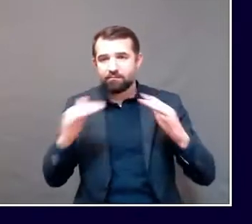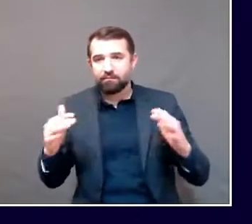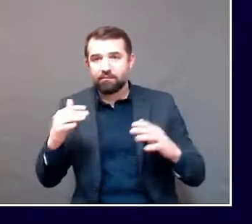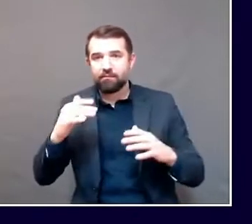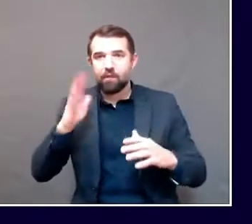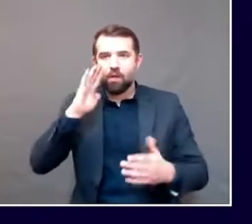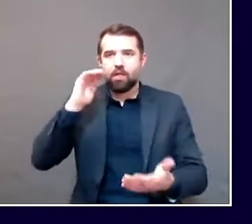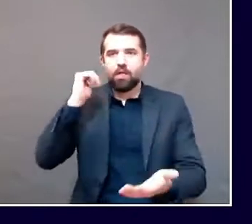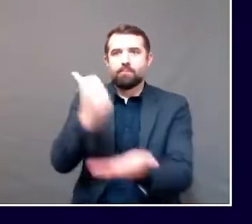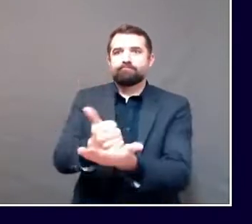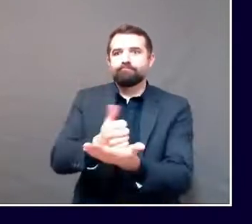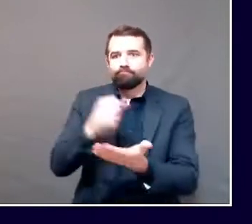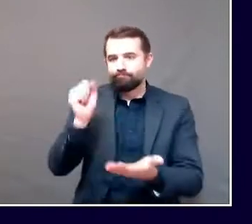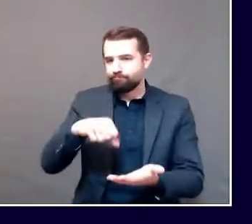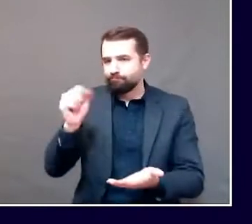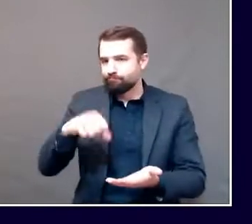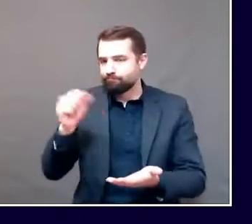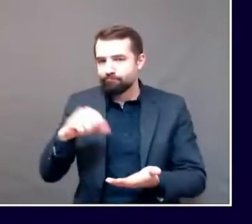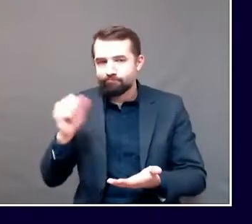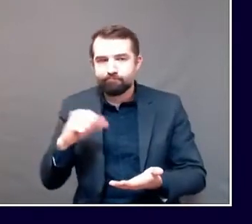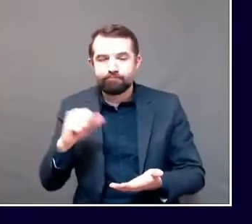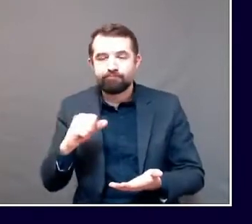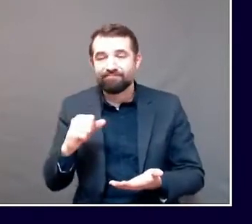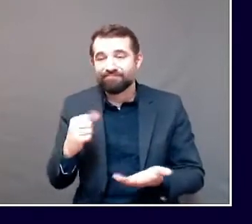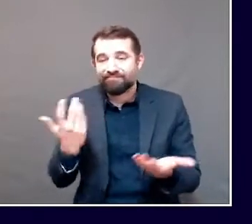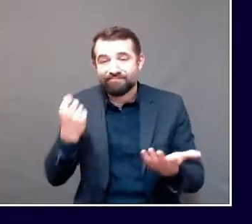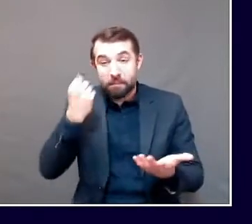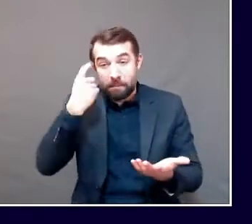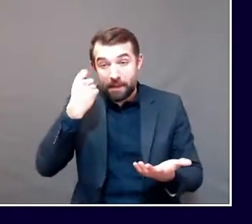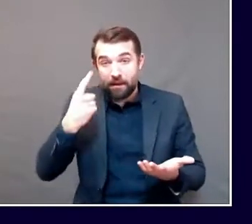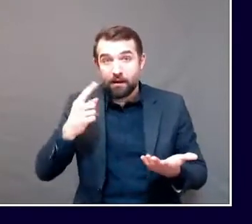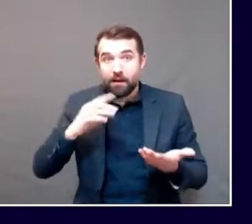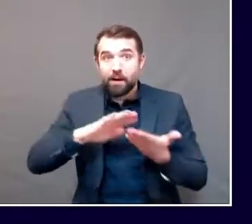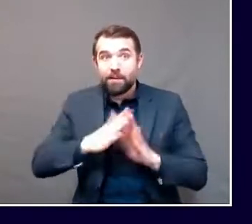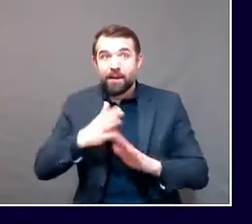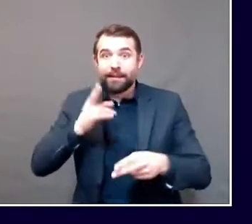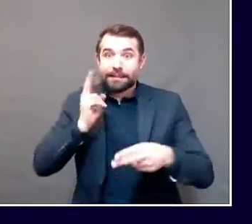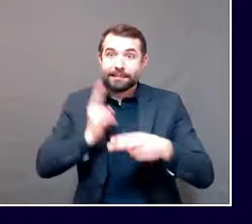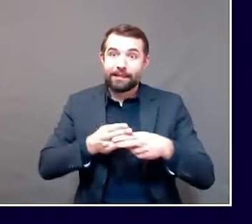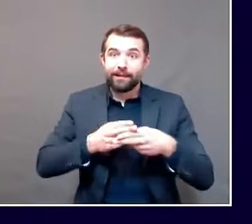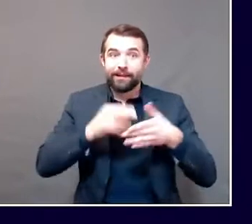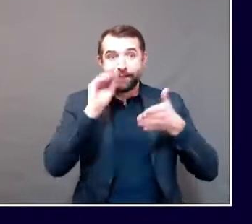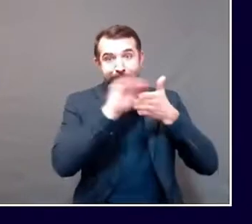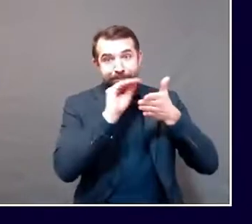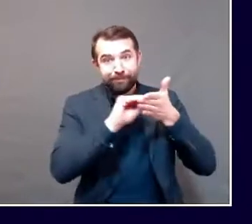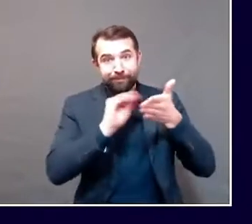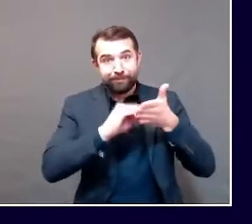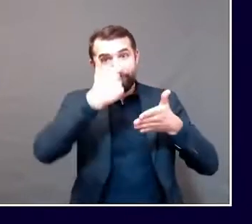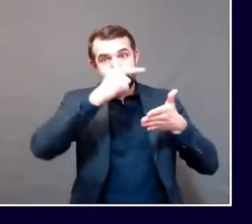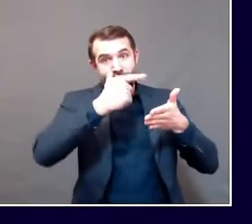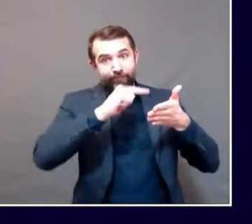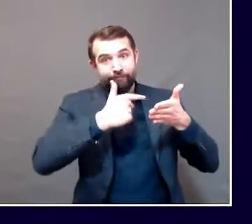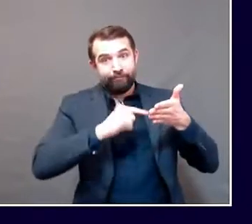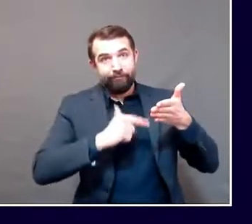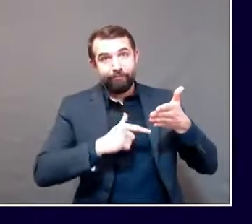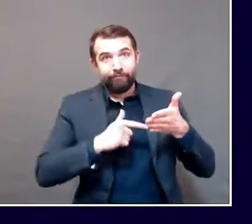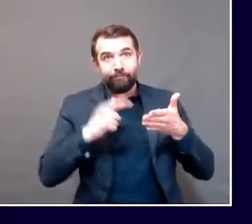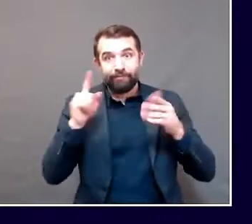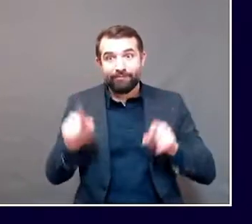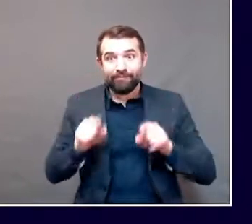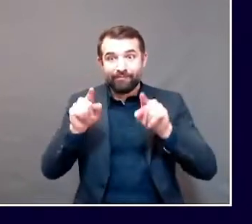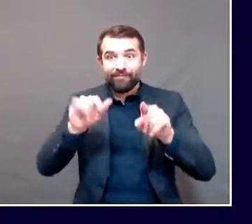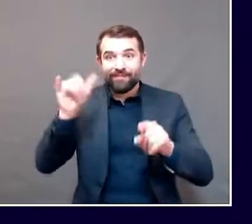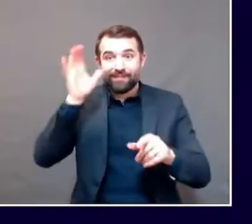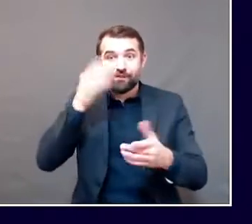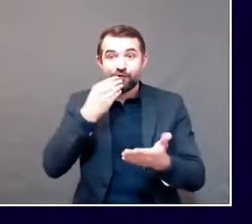where you go and put your name in and be given a number like you would if you were at the deli counter waiting for your turn in line. There